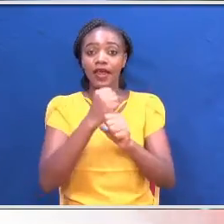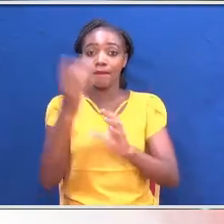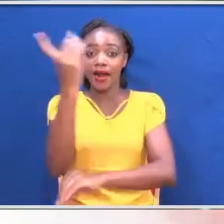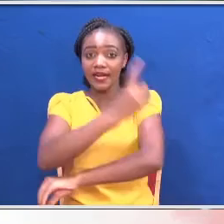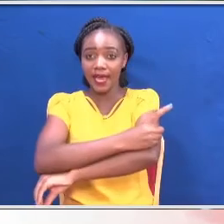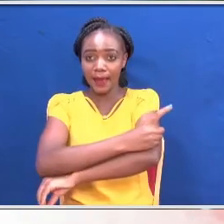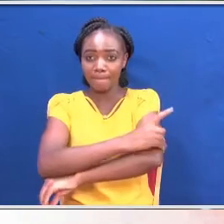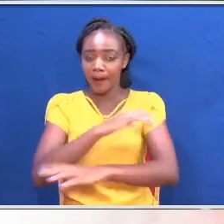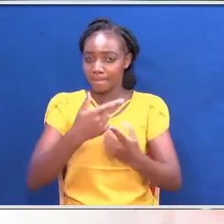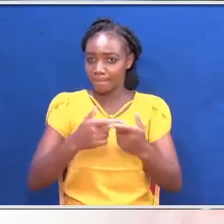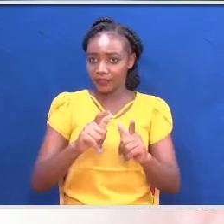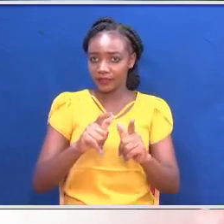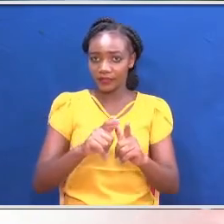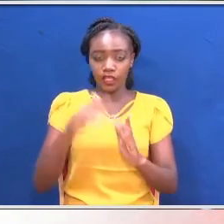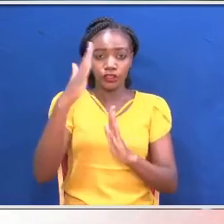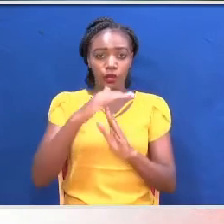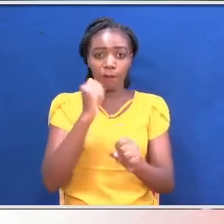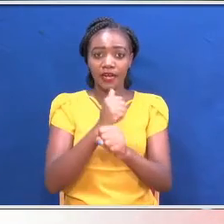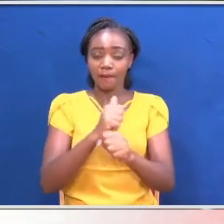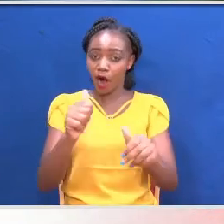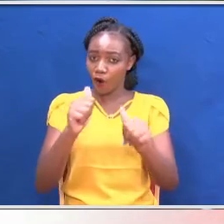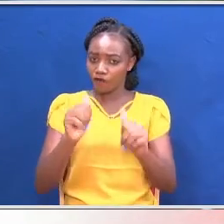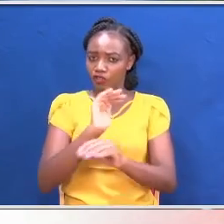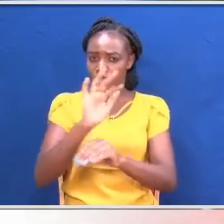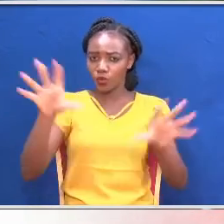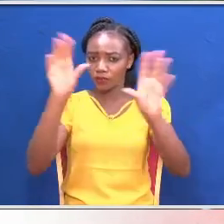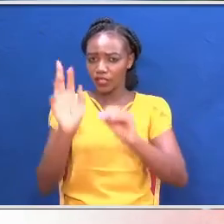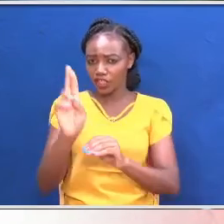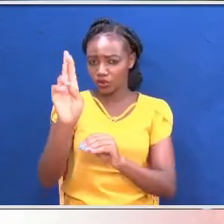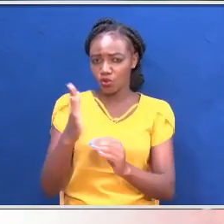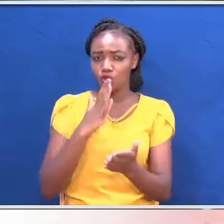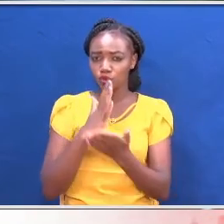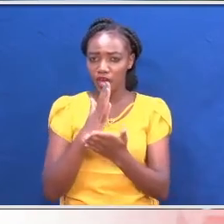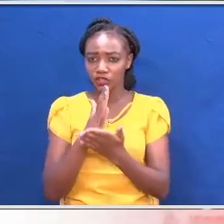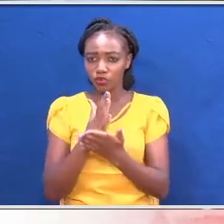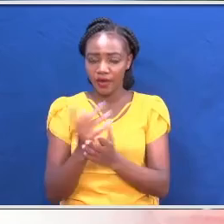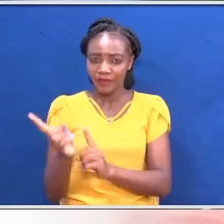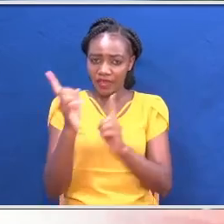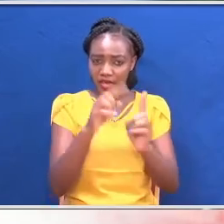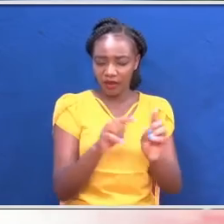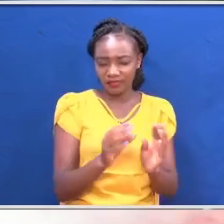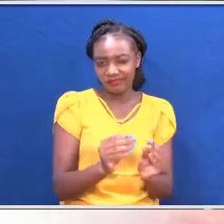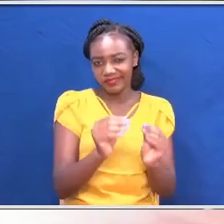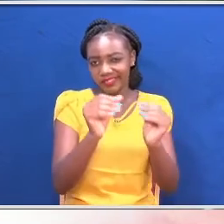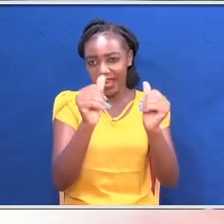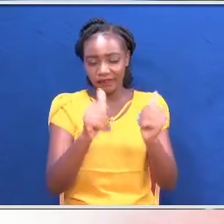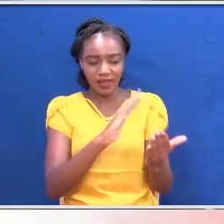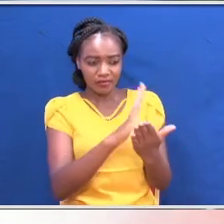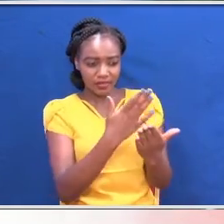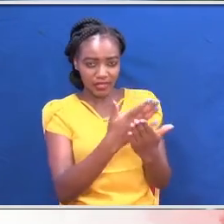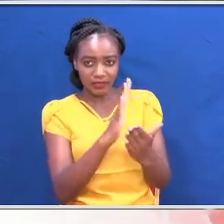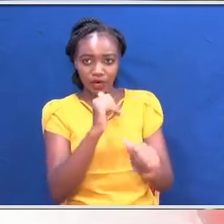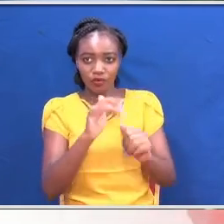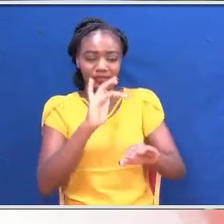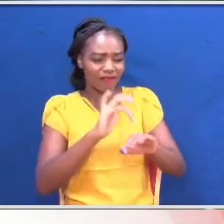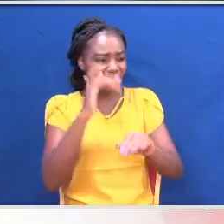that, top labor officials have called on President Uhuru Kenyatta to deliberately come to the rescue of a sector choking under